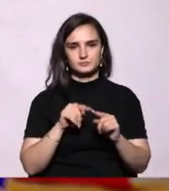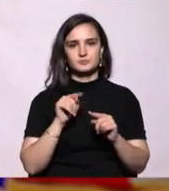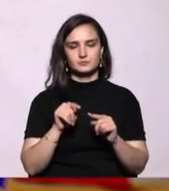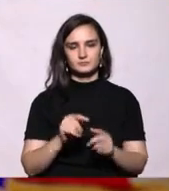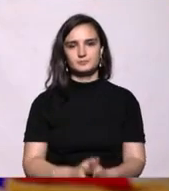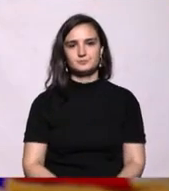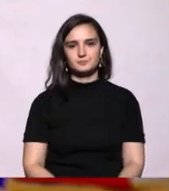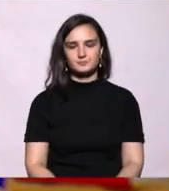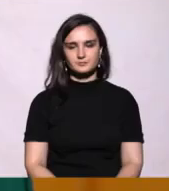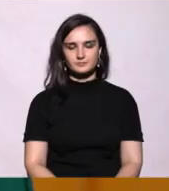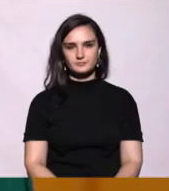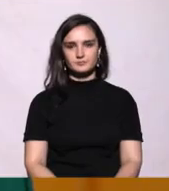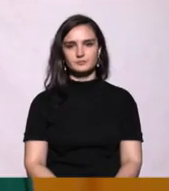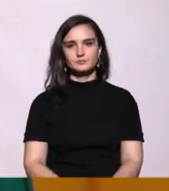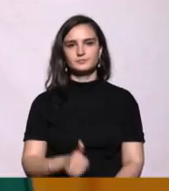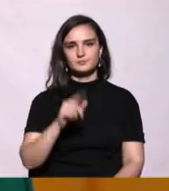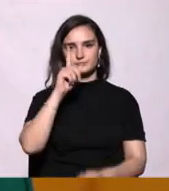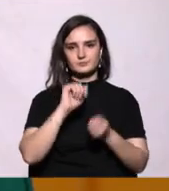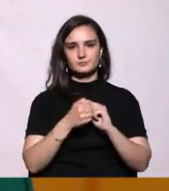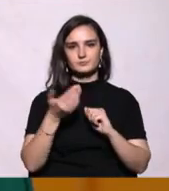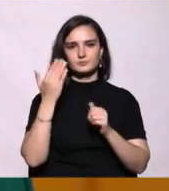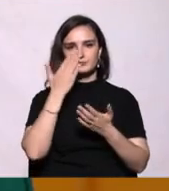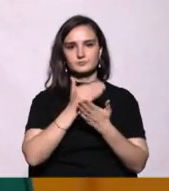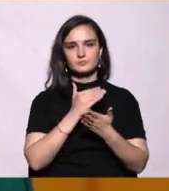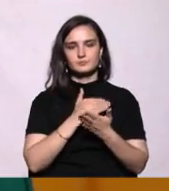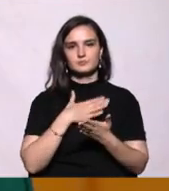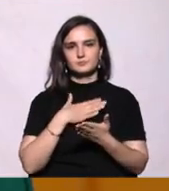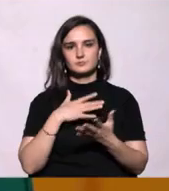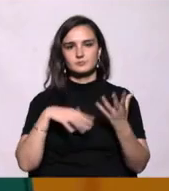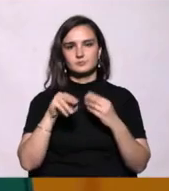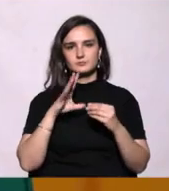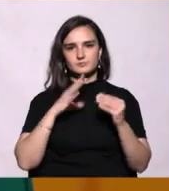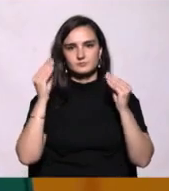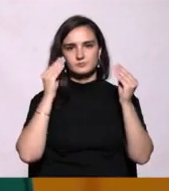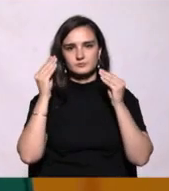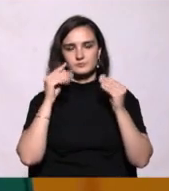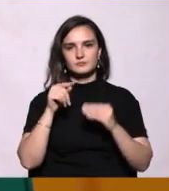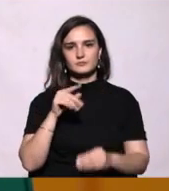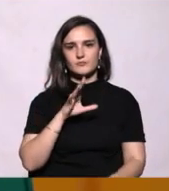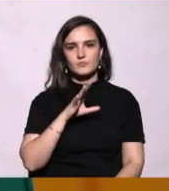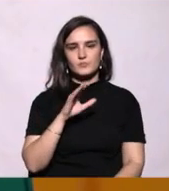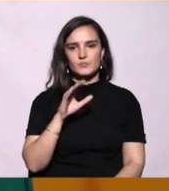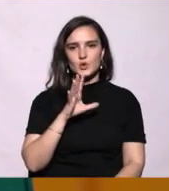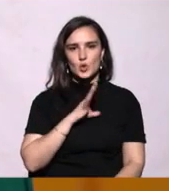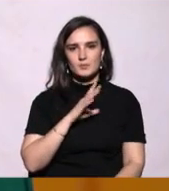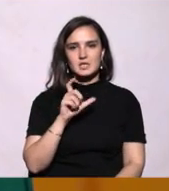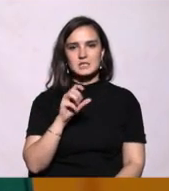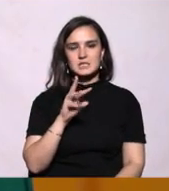the verb to be. The first one, we will discuss the word be.